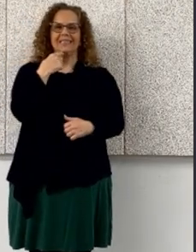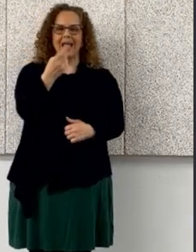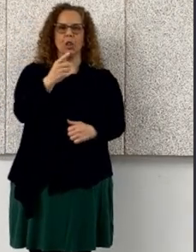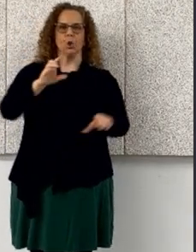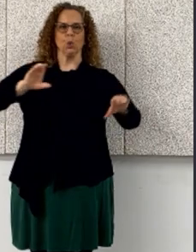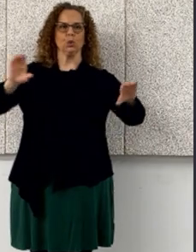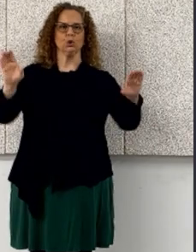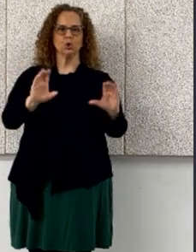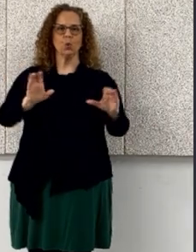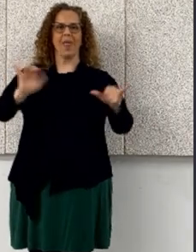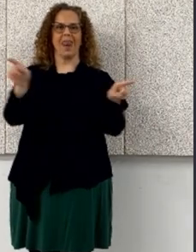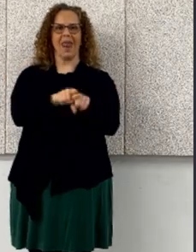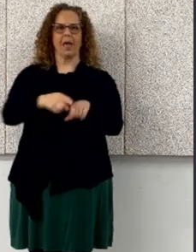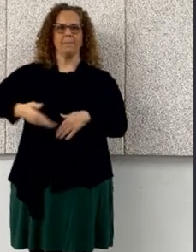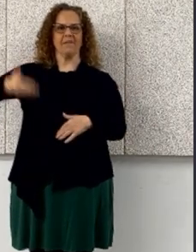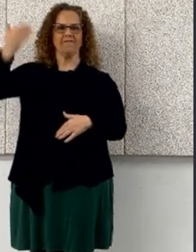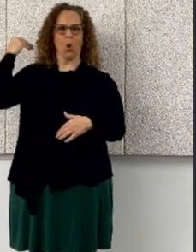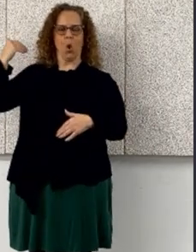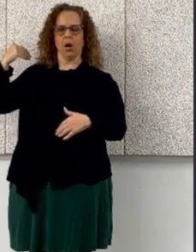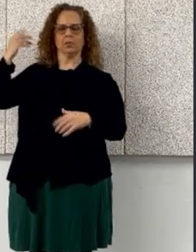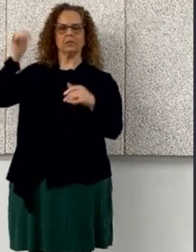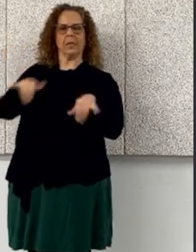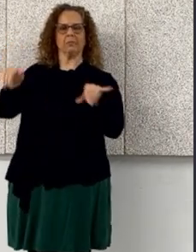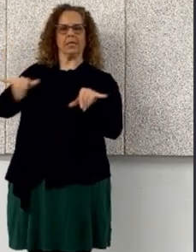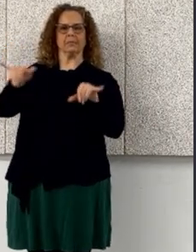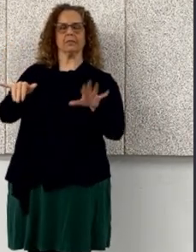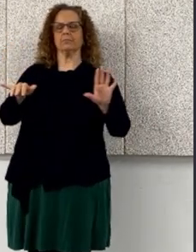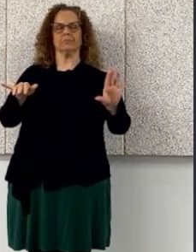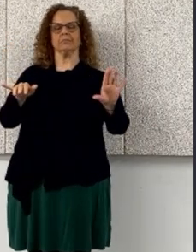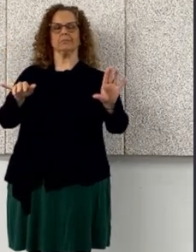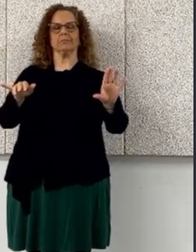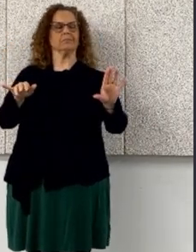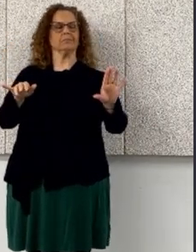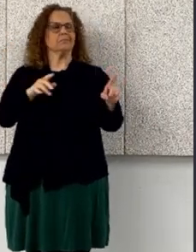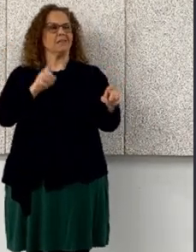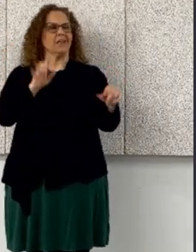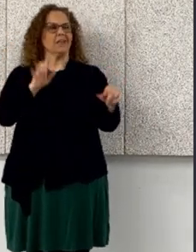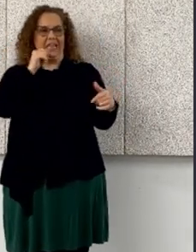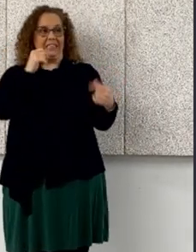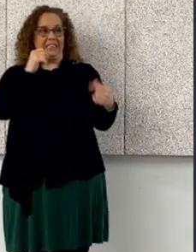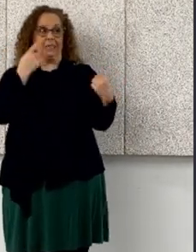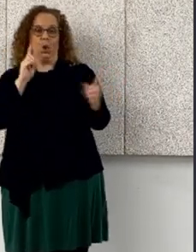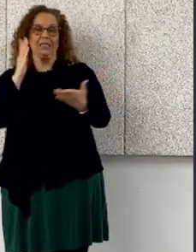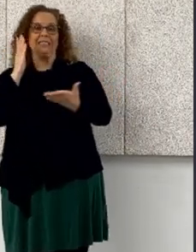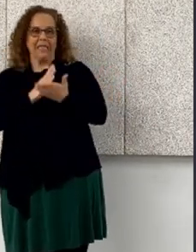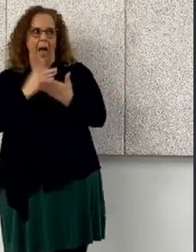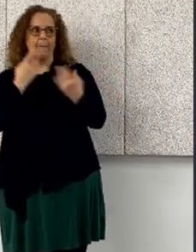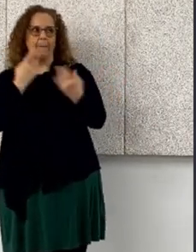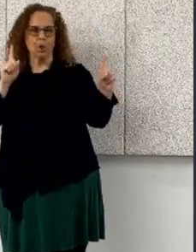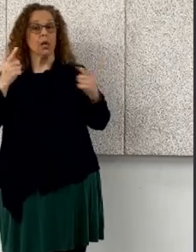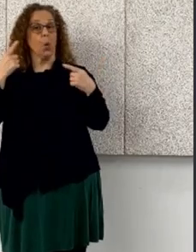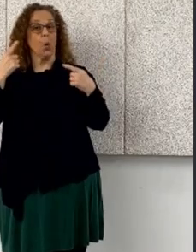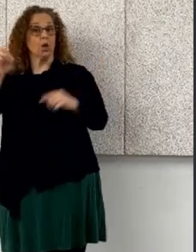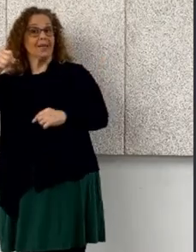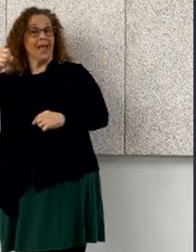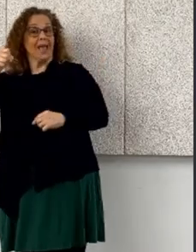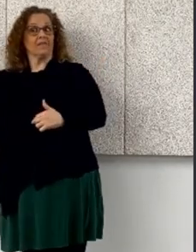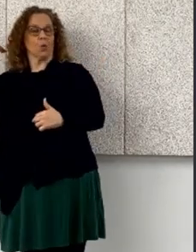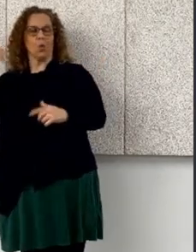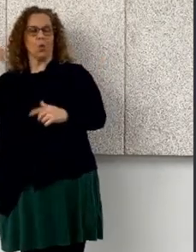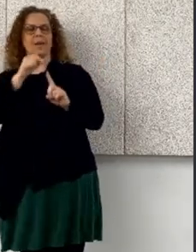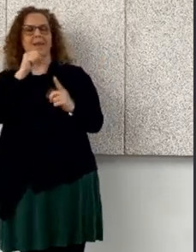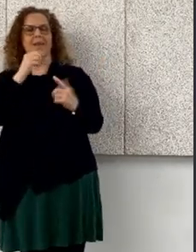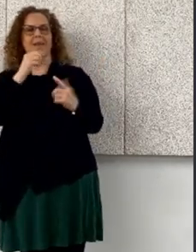like it's been done, mm-hmm. because all we can say is, that stopped working. That, right. Yes. Yeah. So, I mean, my feeling is like,